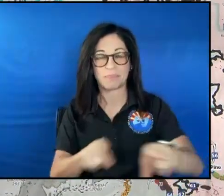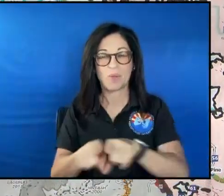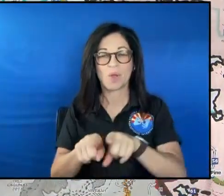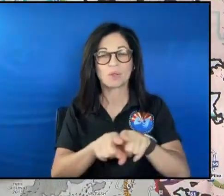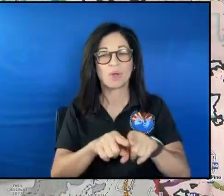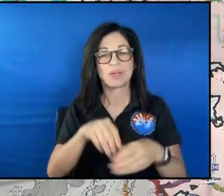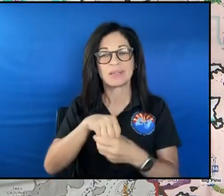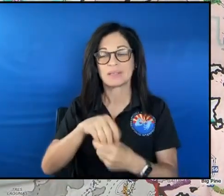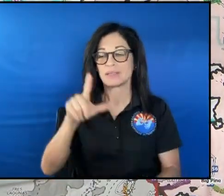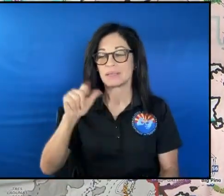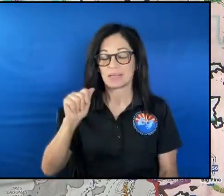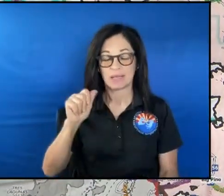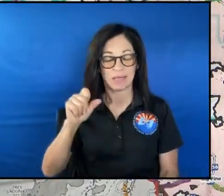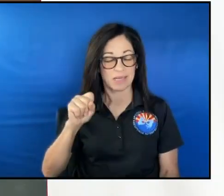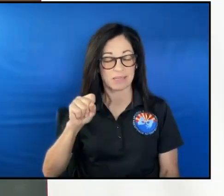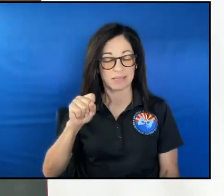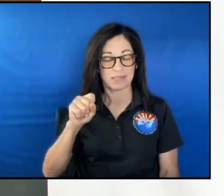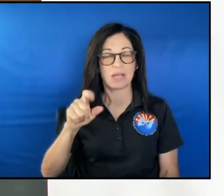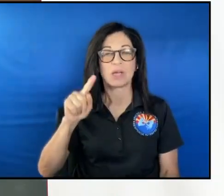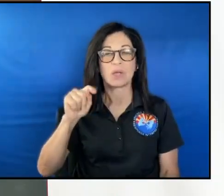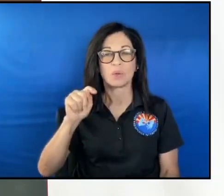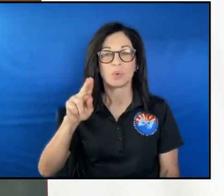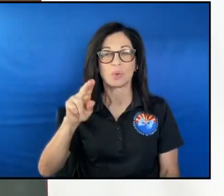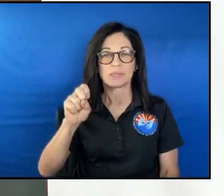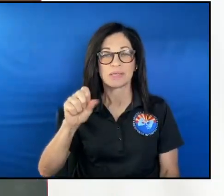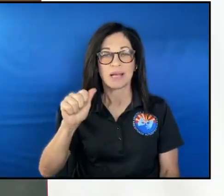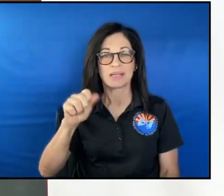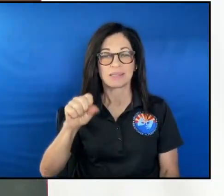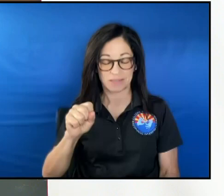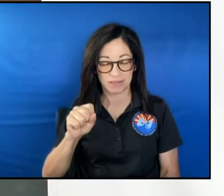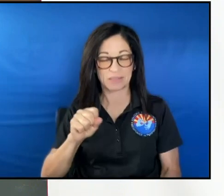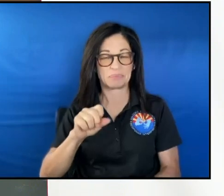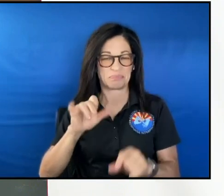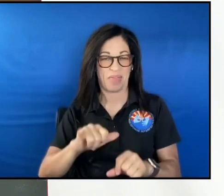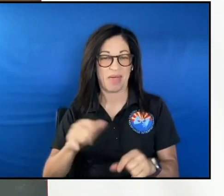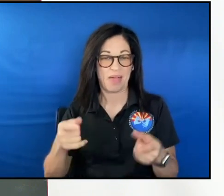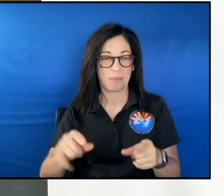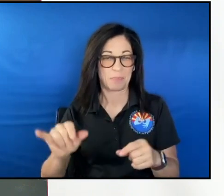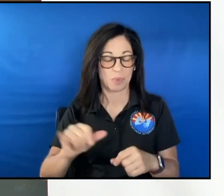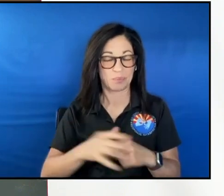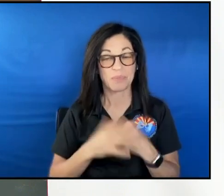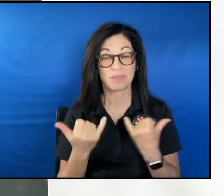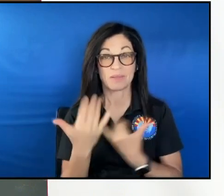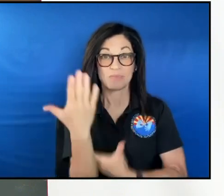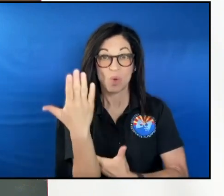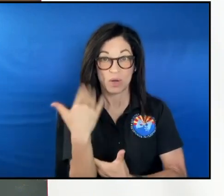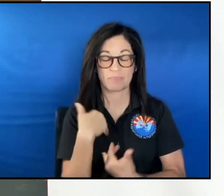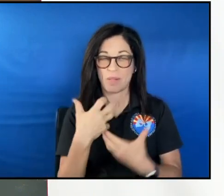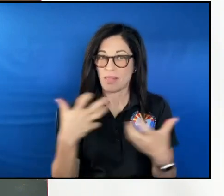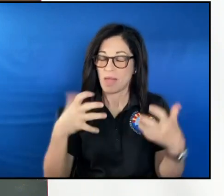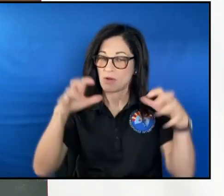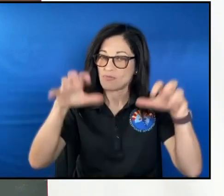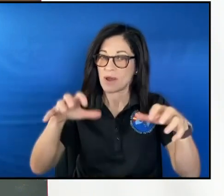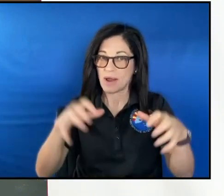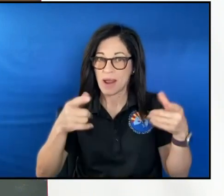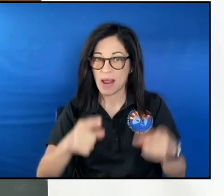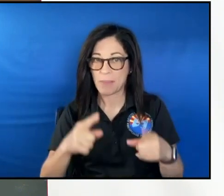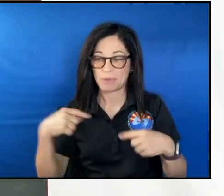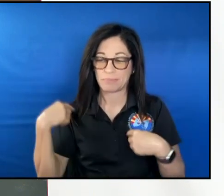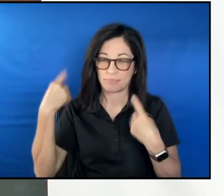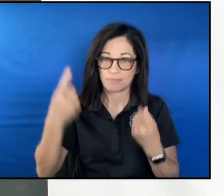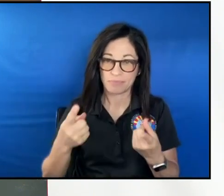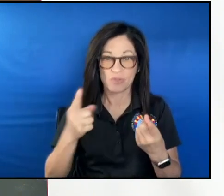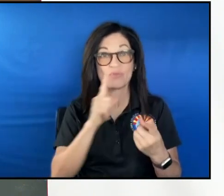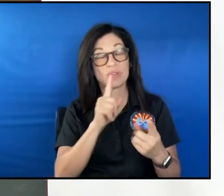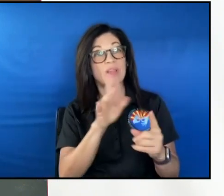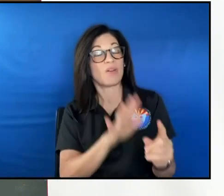there as well. As of this morning, we did receive quite a bit of moisture pretty much throughout the full footprint